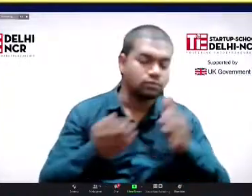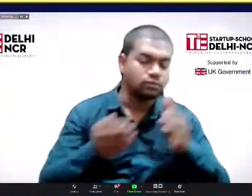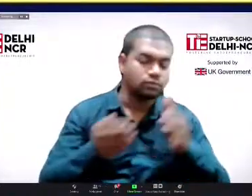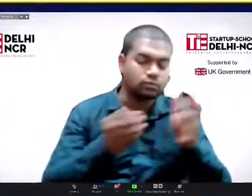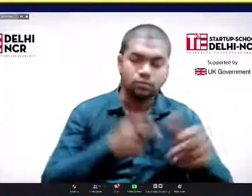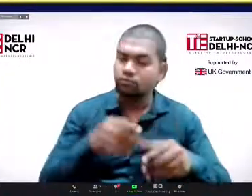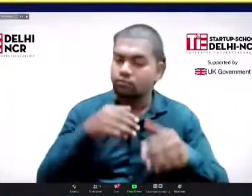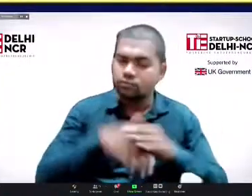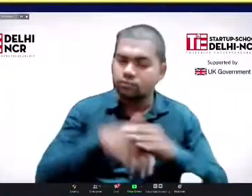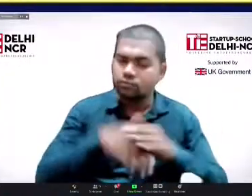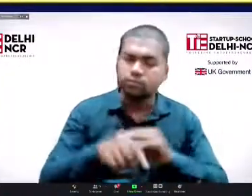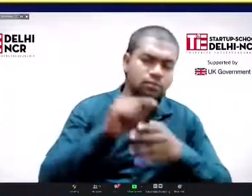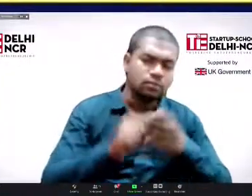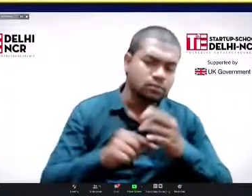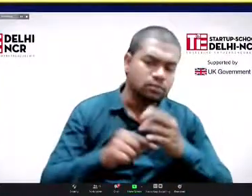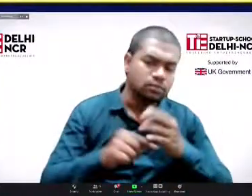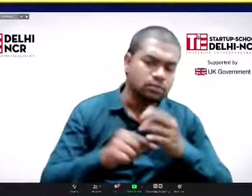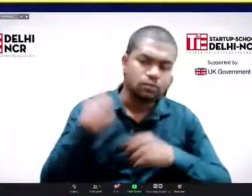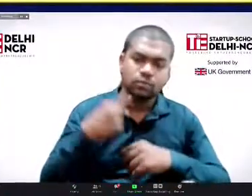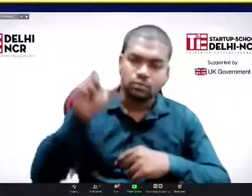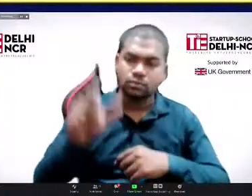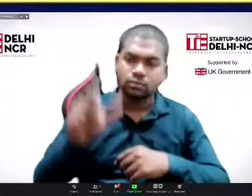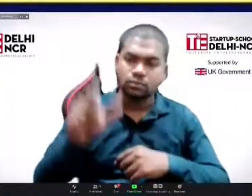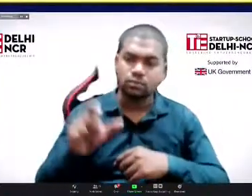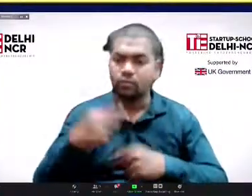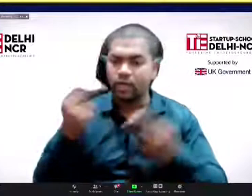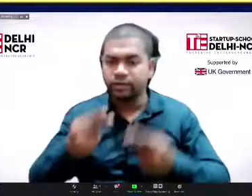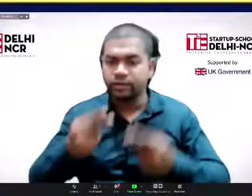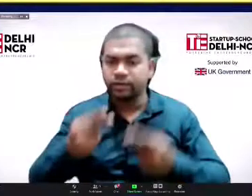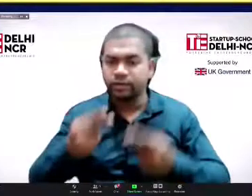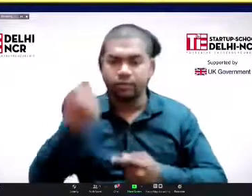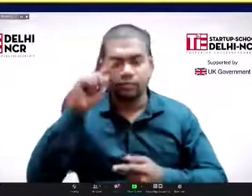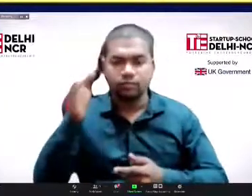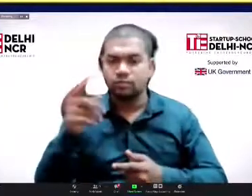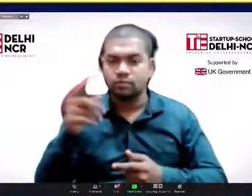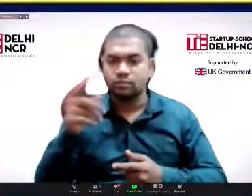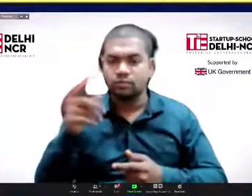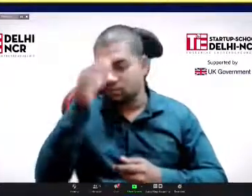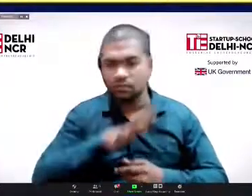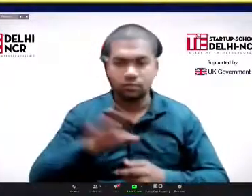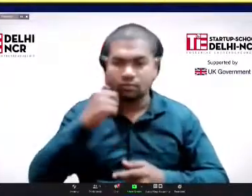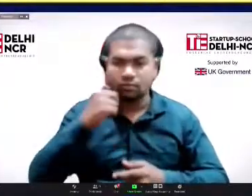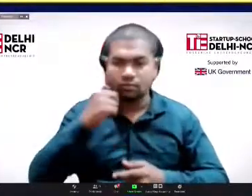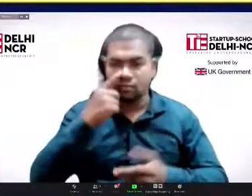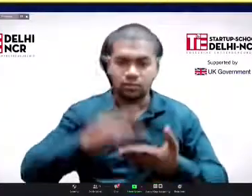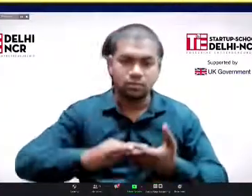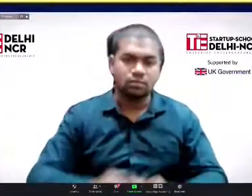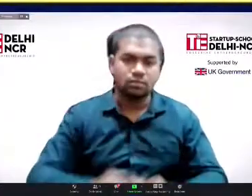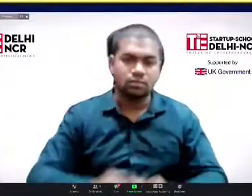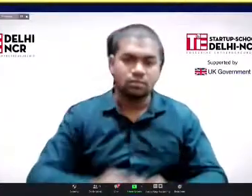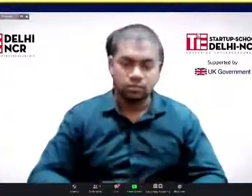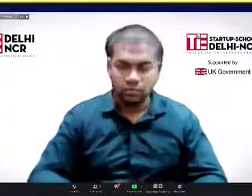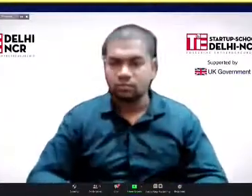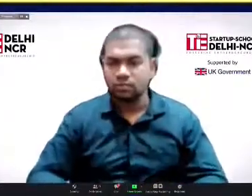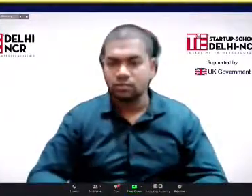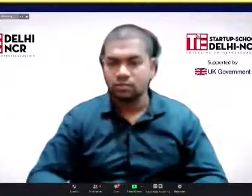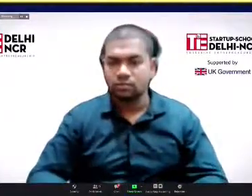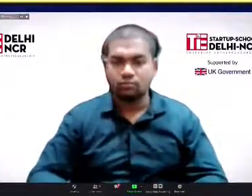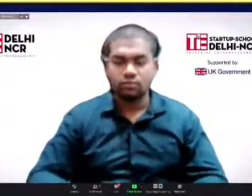fundamental insight and who's the person we are designing this for. So it was the Indian housewife, who's in parts traditional,